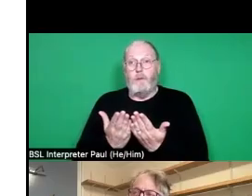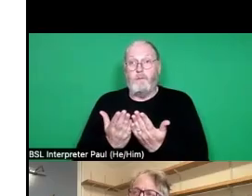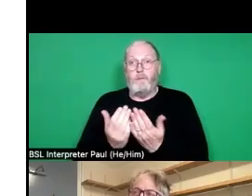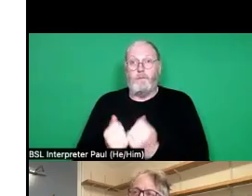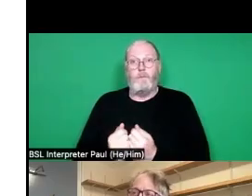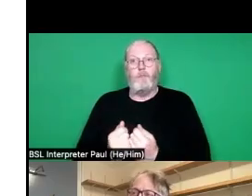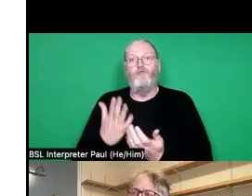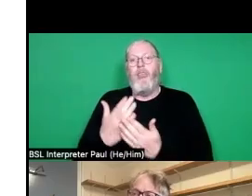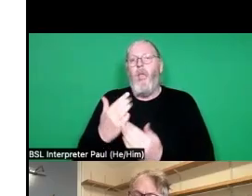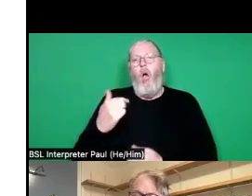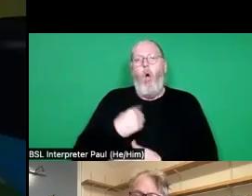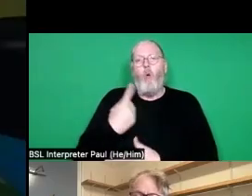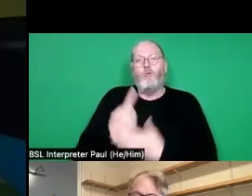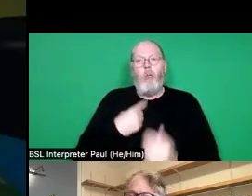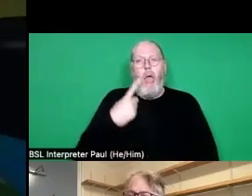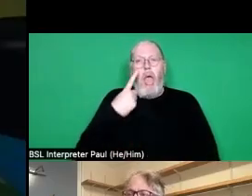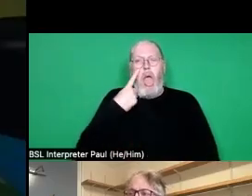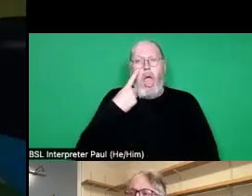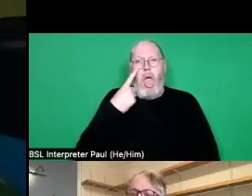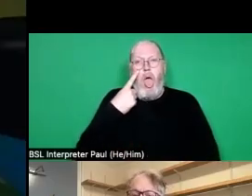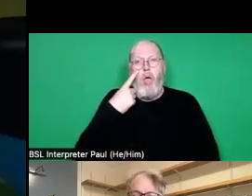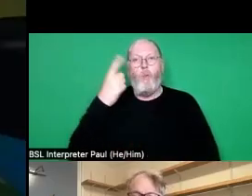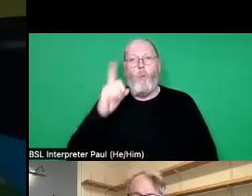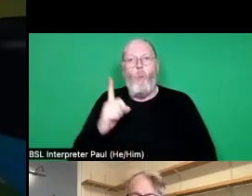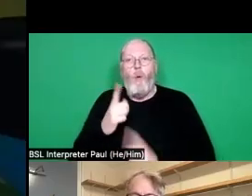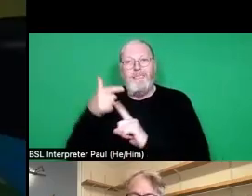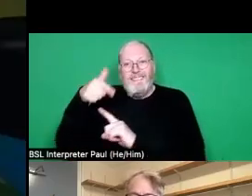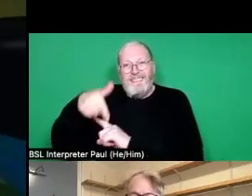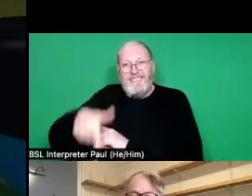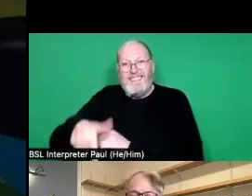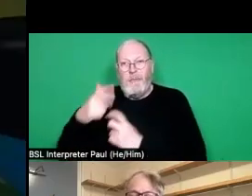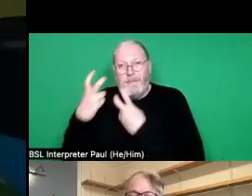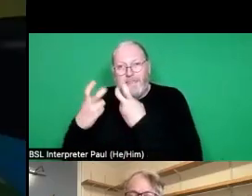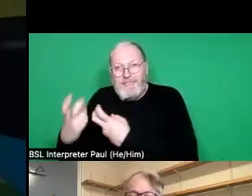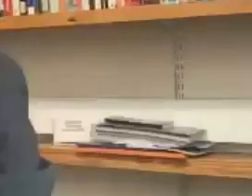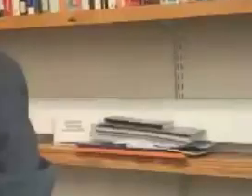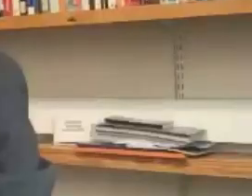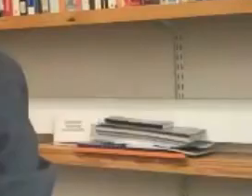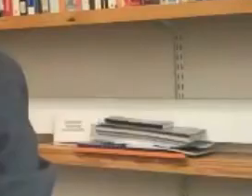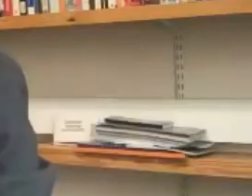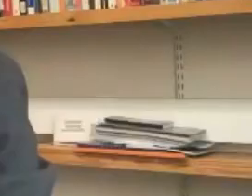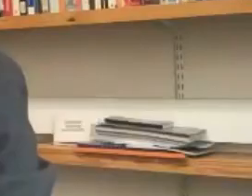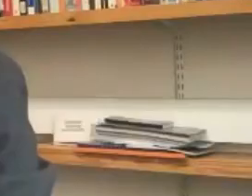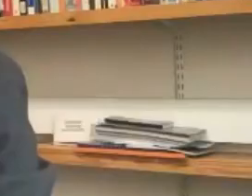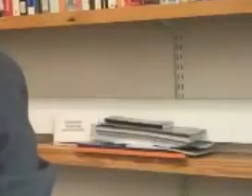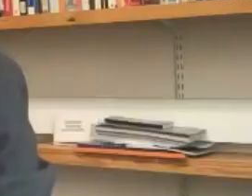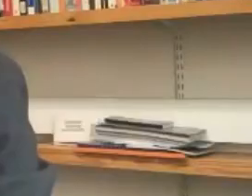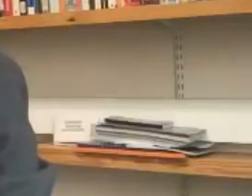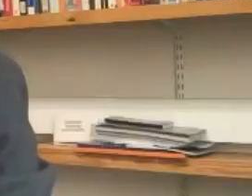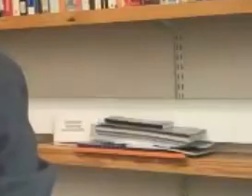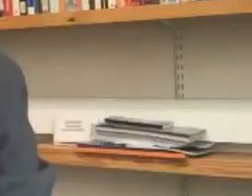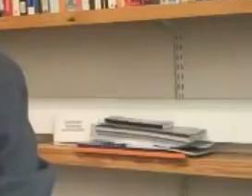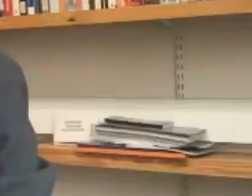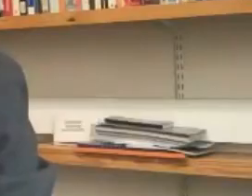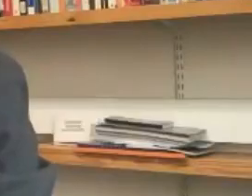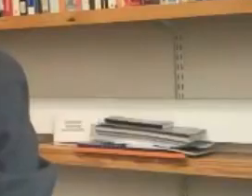DeepSeek as well as ChatGPT recently. And I'm going to share instead